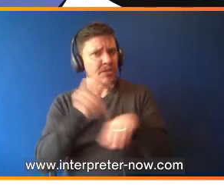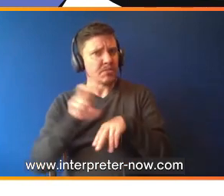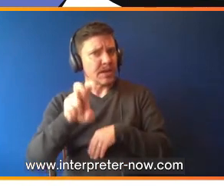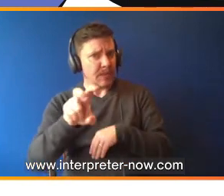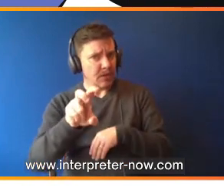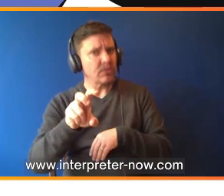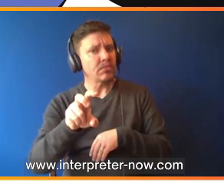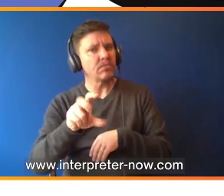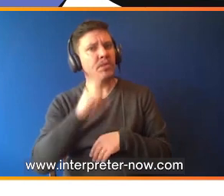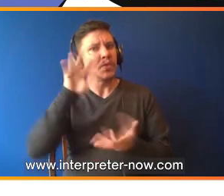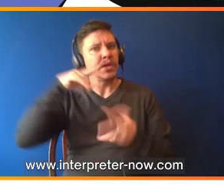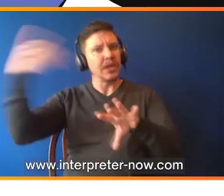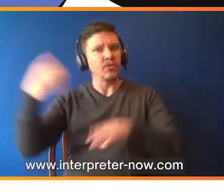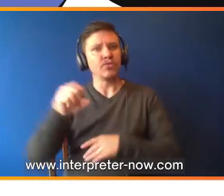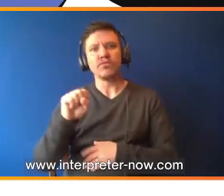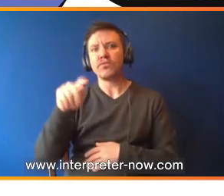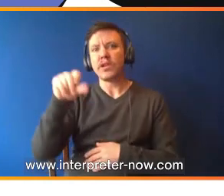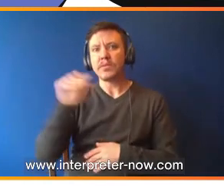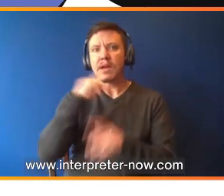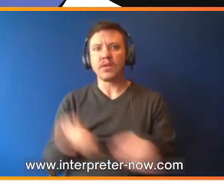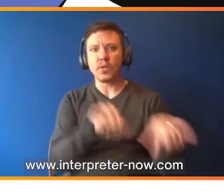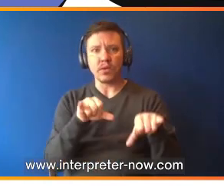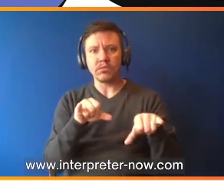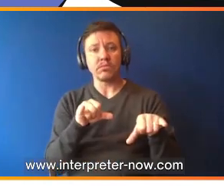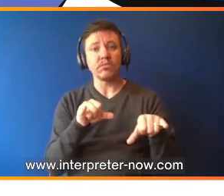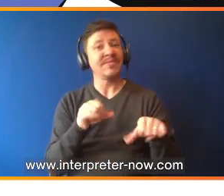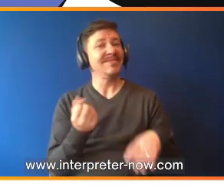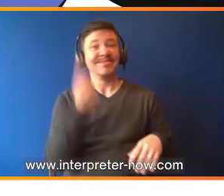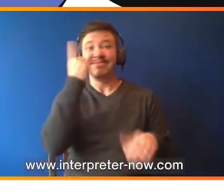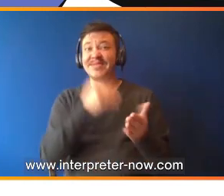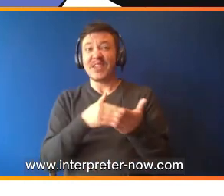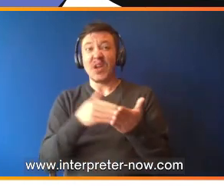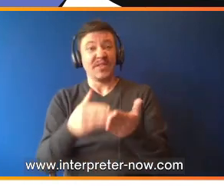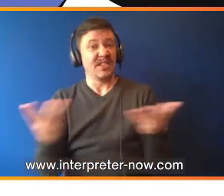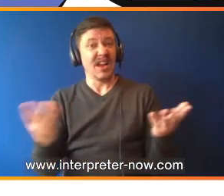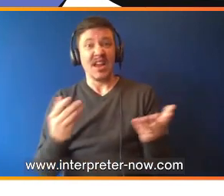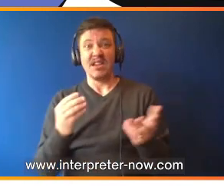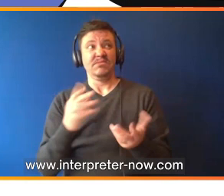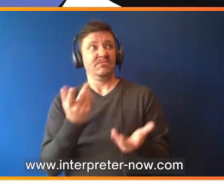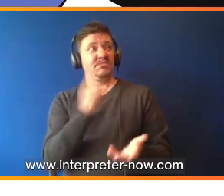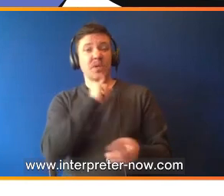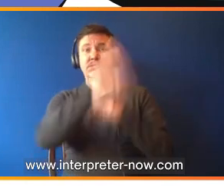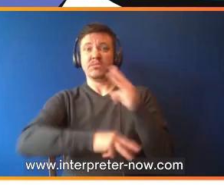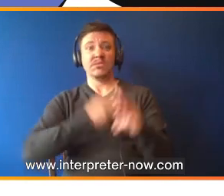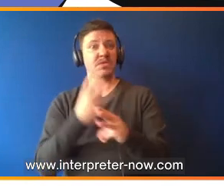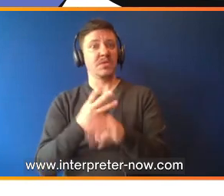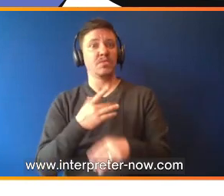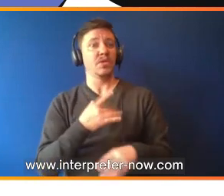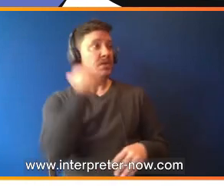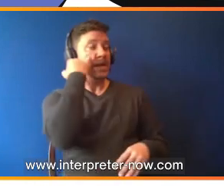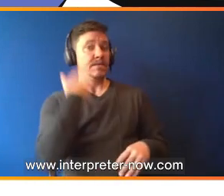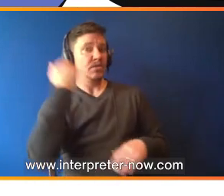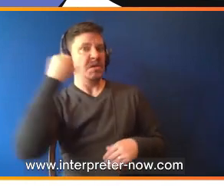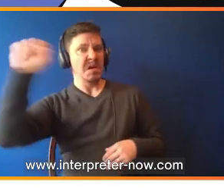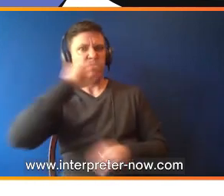that, and I think this is what happens when companies grow, you know, have this big, massive Google or